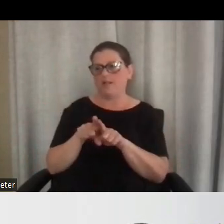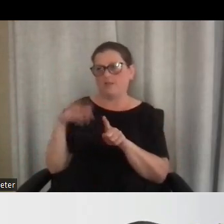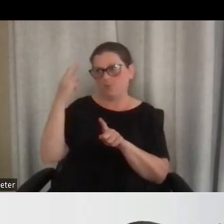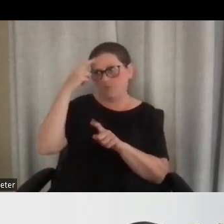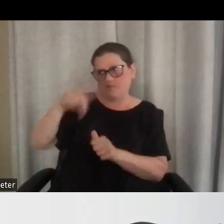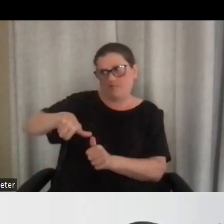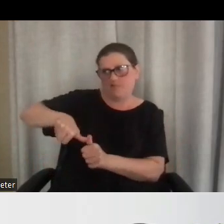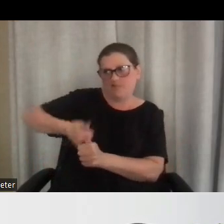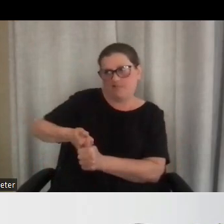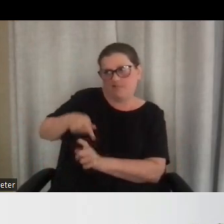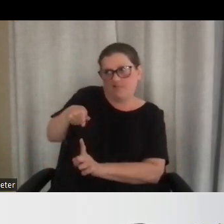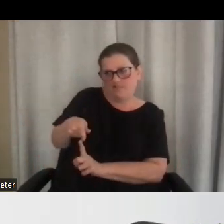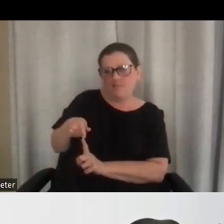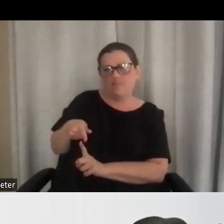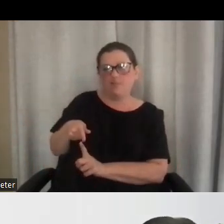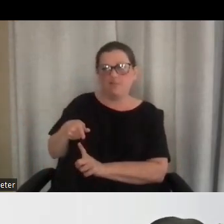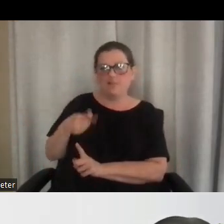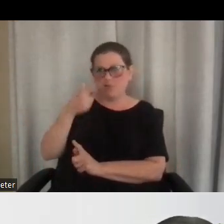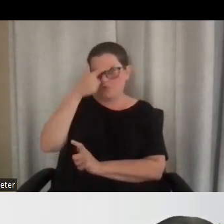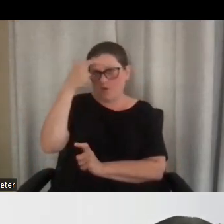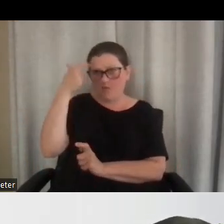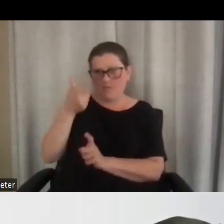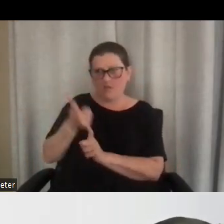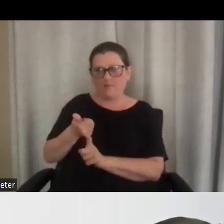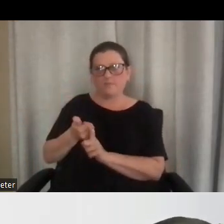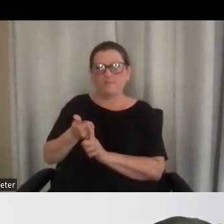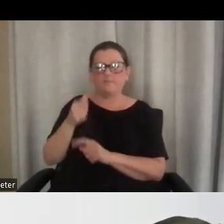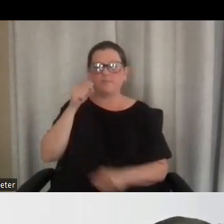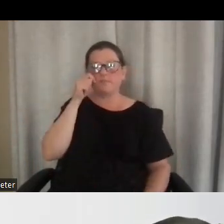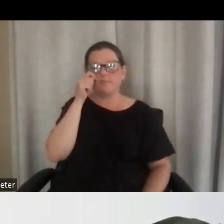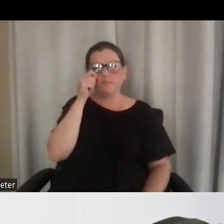context of those mental health conditions.